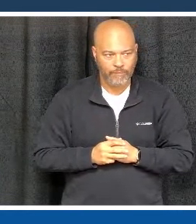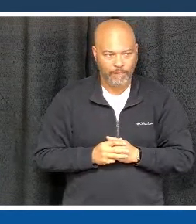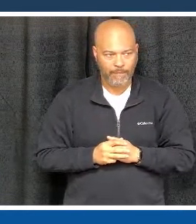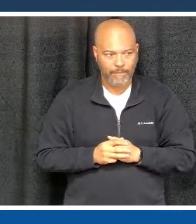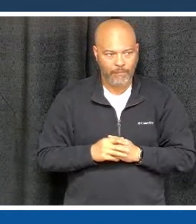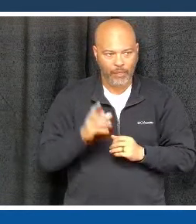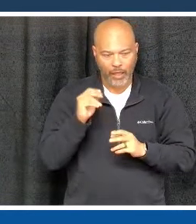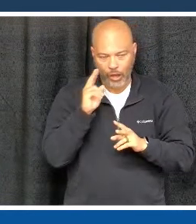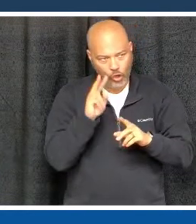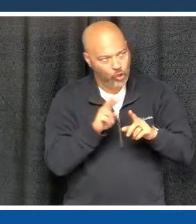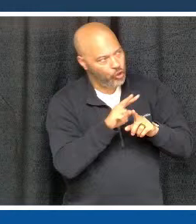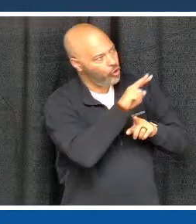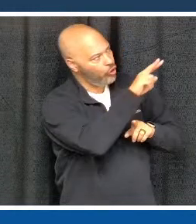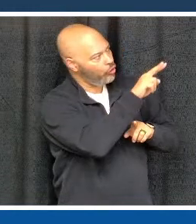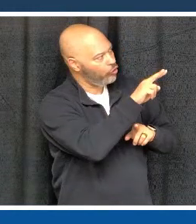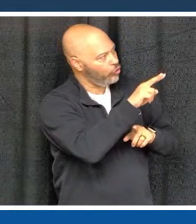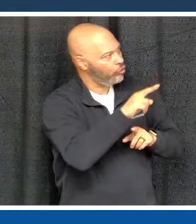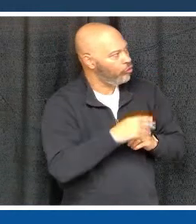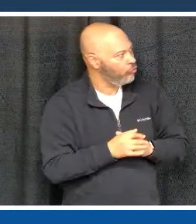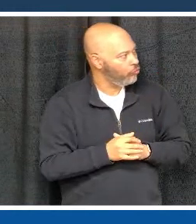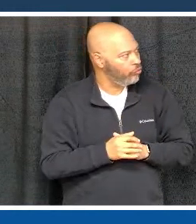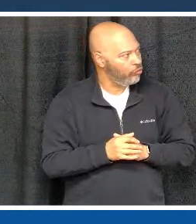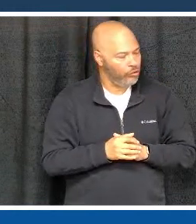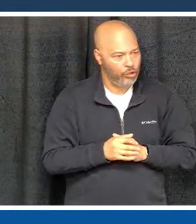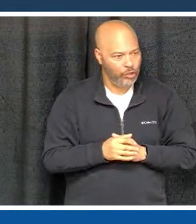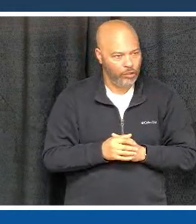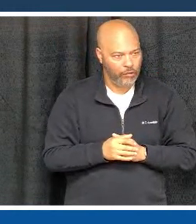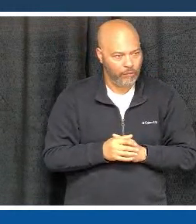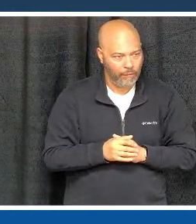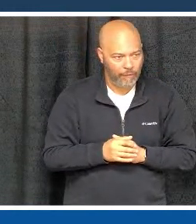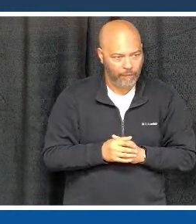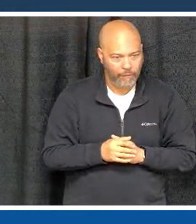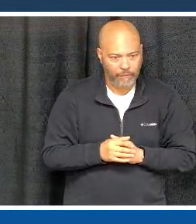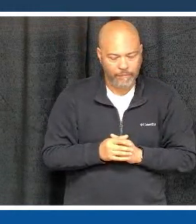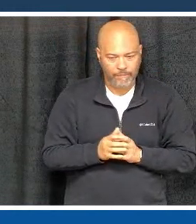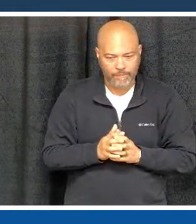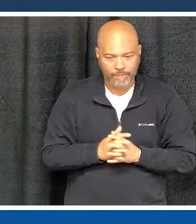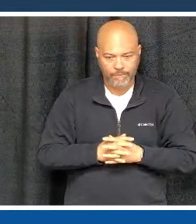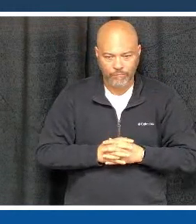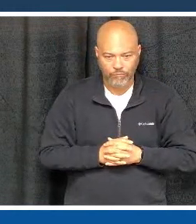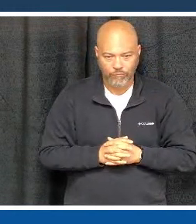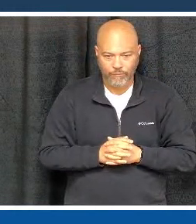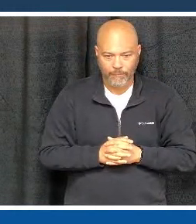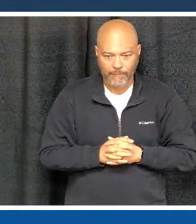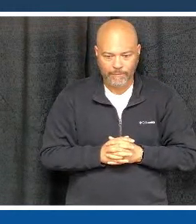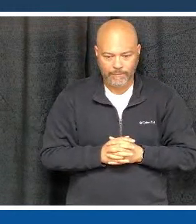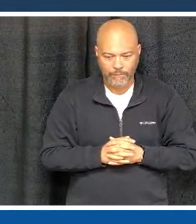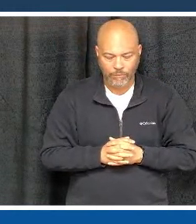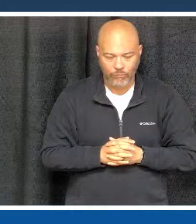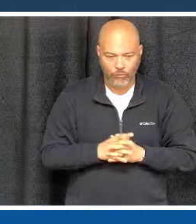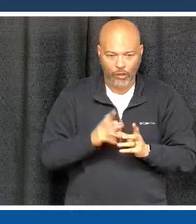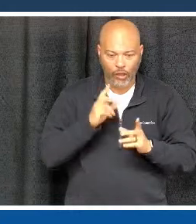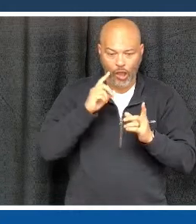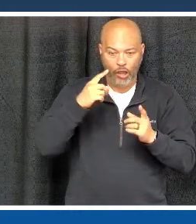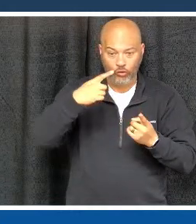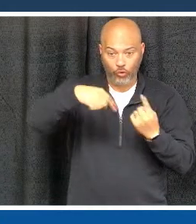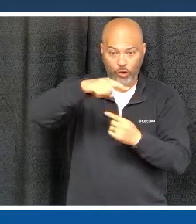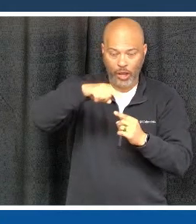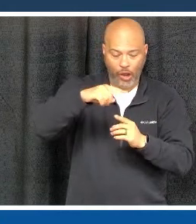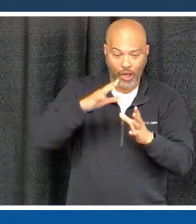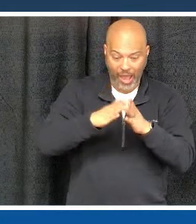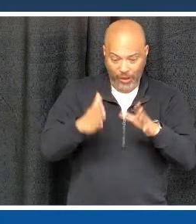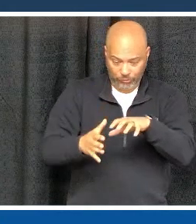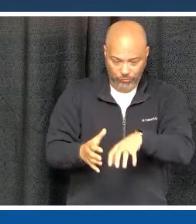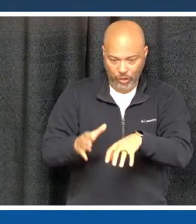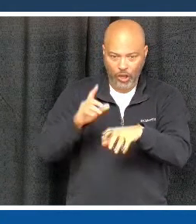And looking back up, the tornado pretty much went right by this house, skirted it just off to the side, but